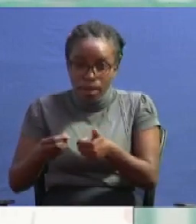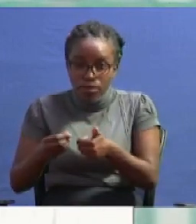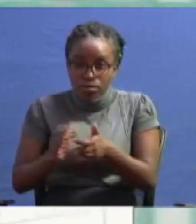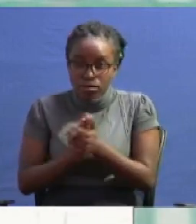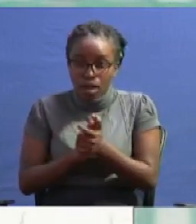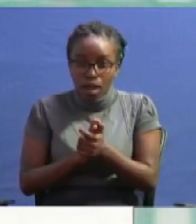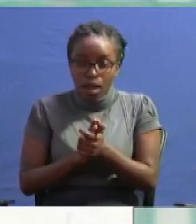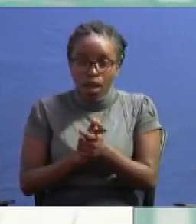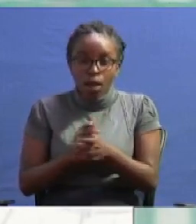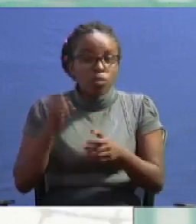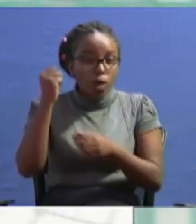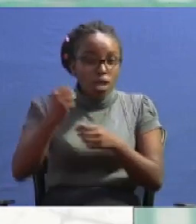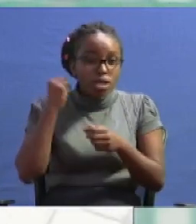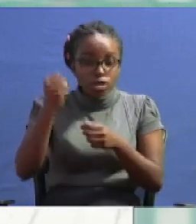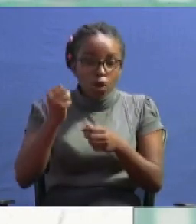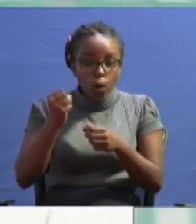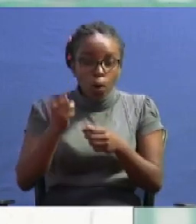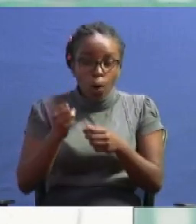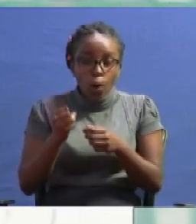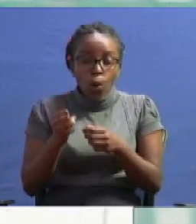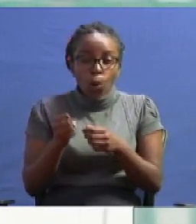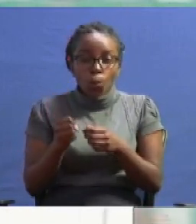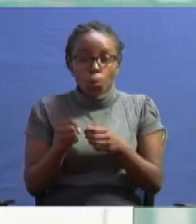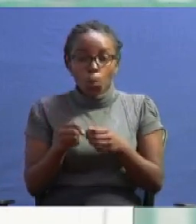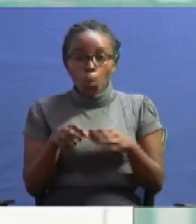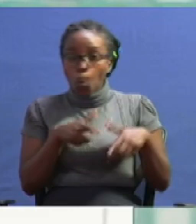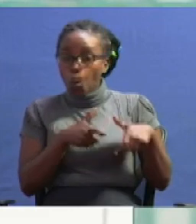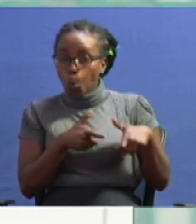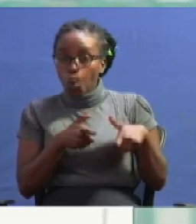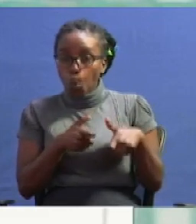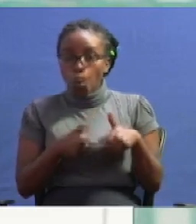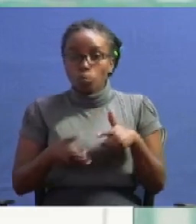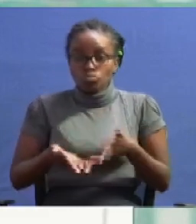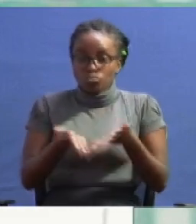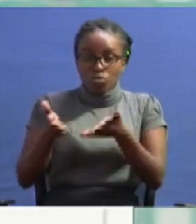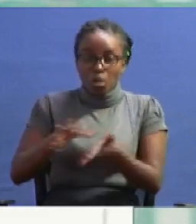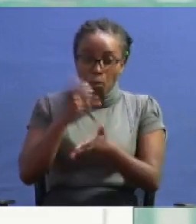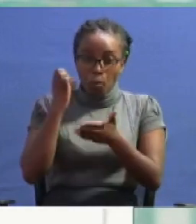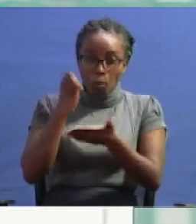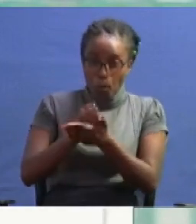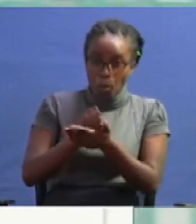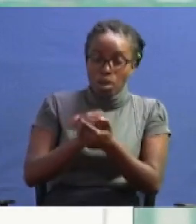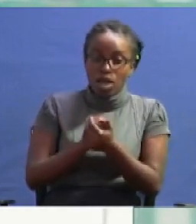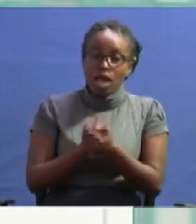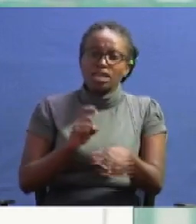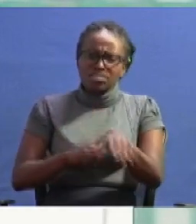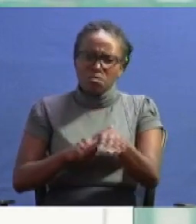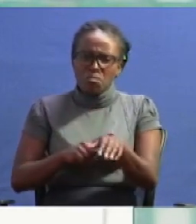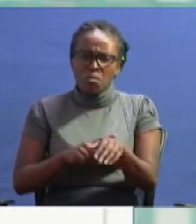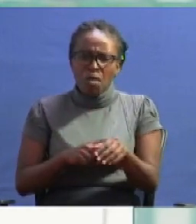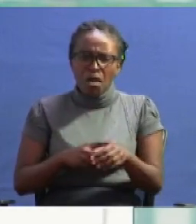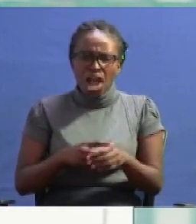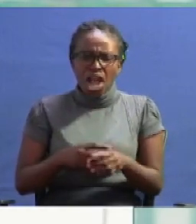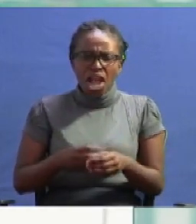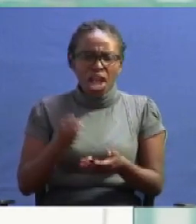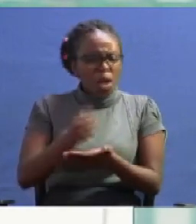it political, be it romantic, be it cordial. And that is why today the relationship between you and your employer is